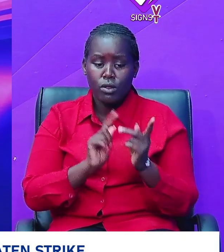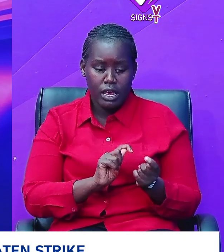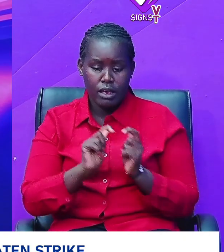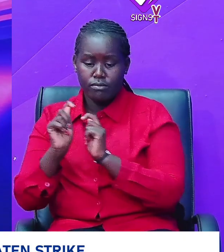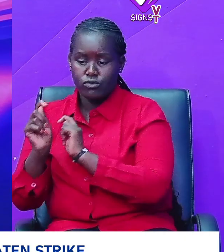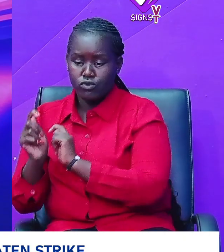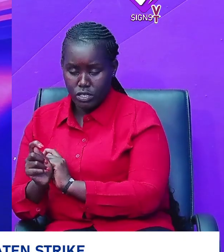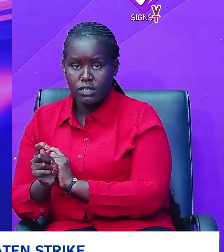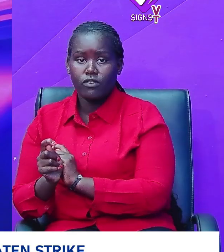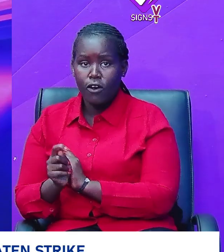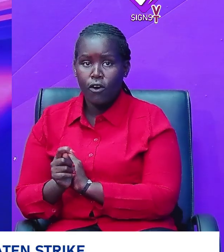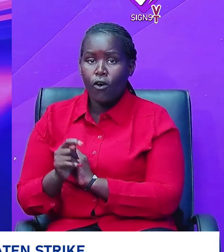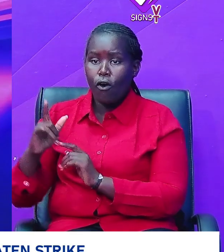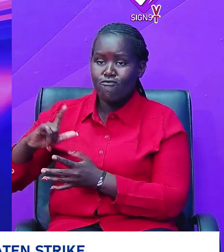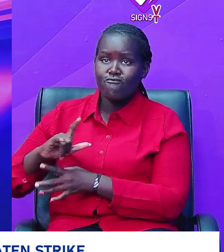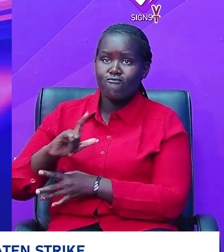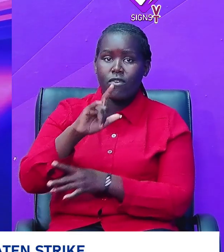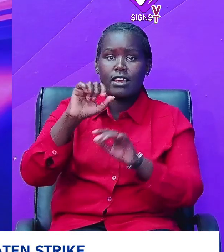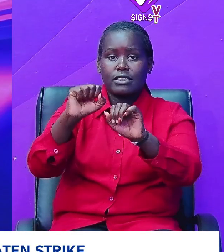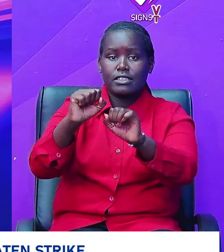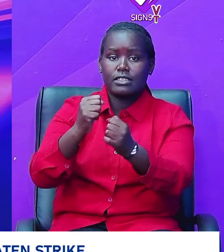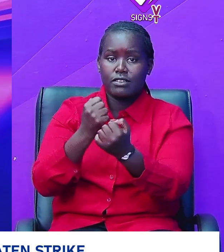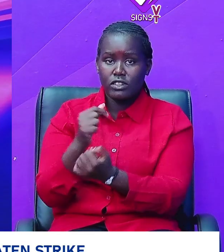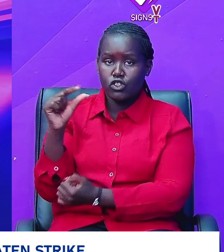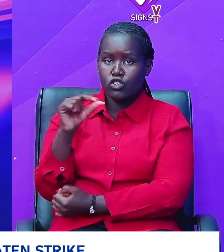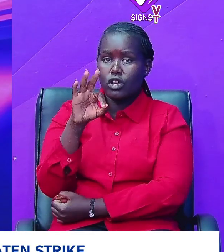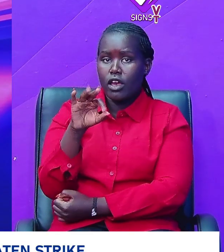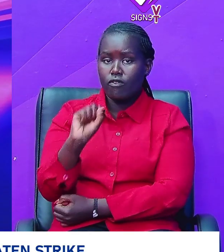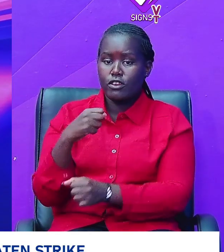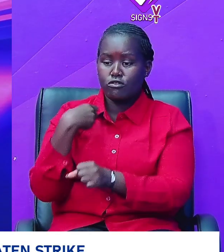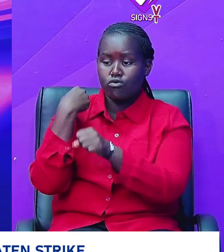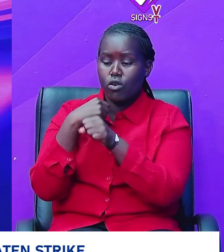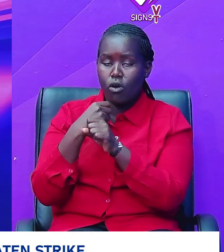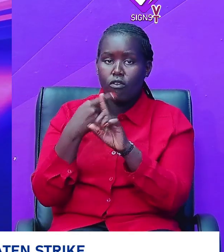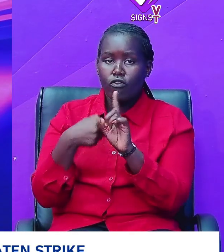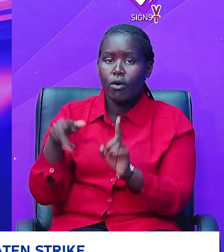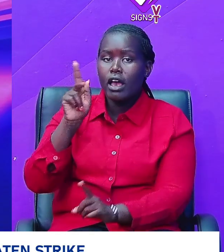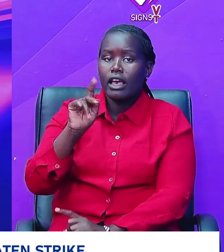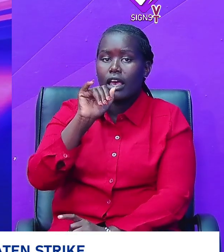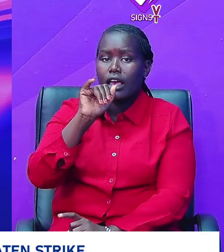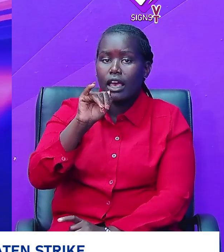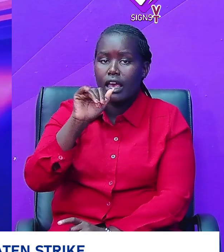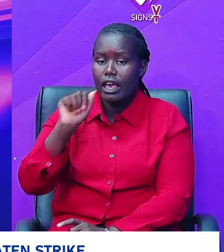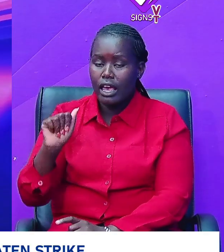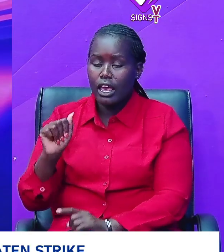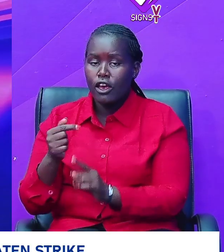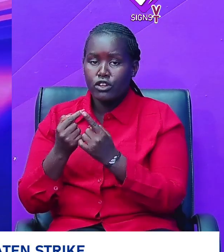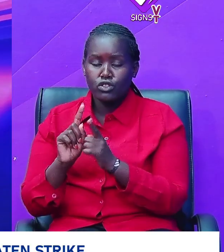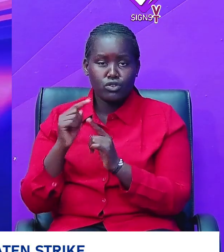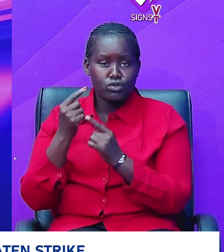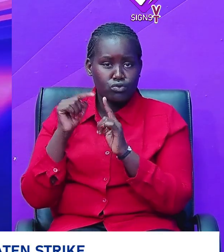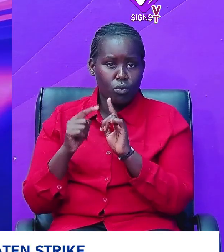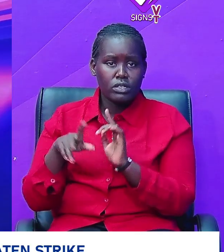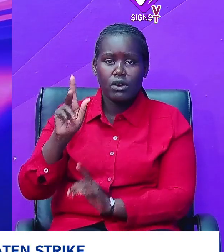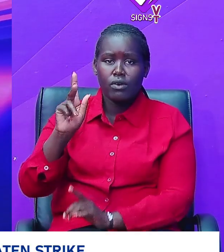of ground flight safety GFS operations from KAA to the Kenya Civil